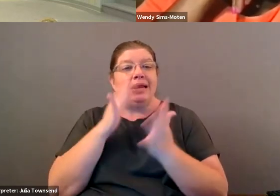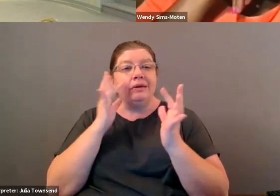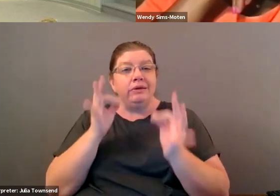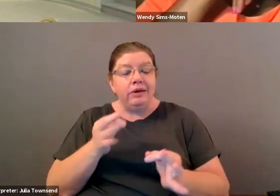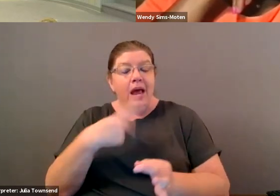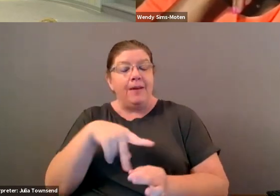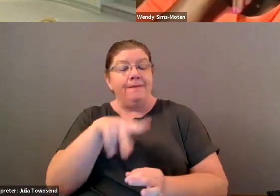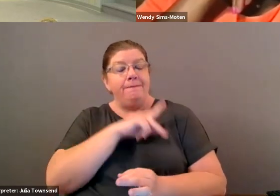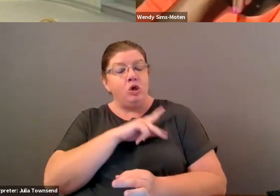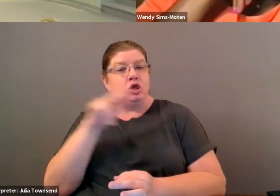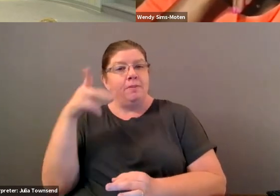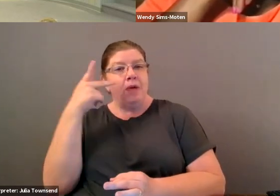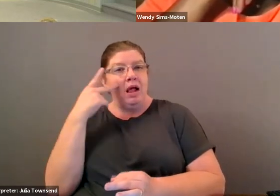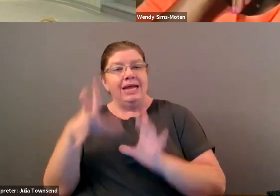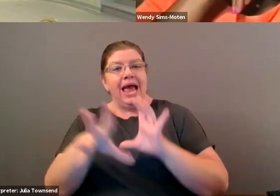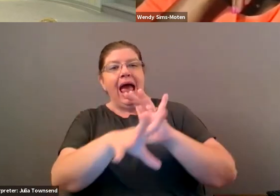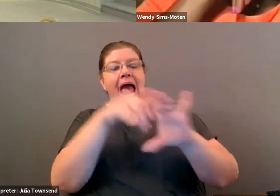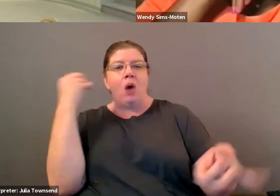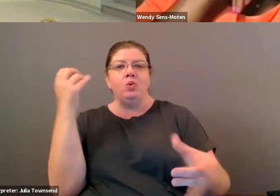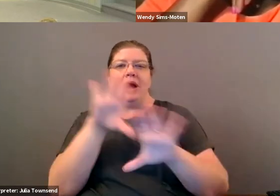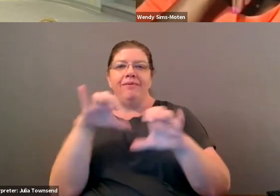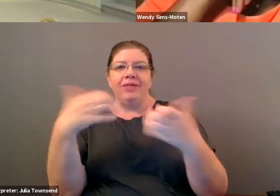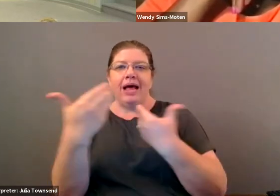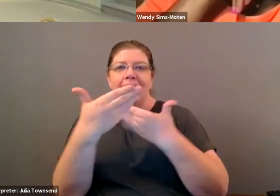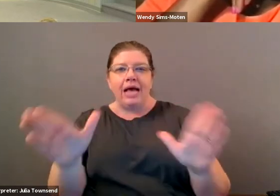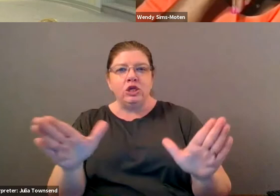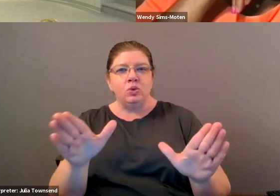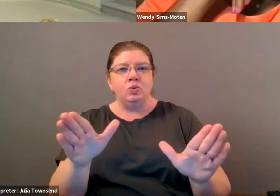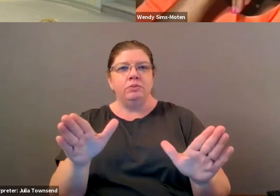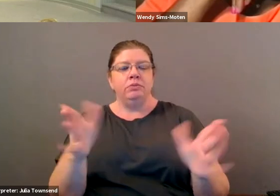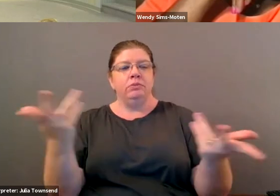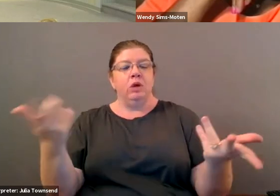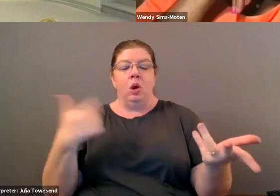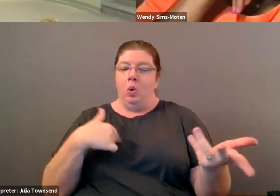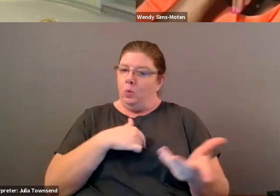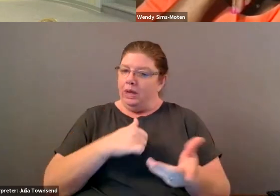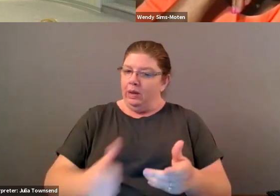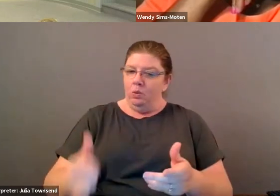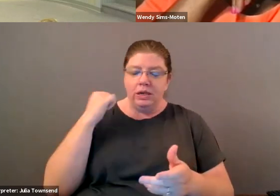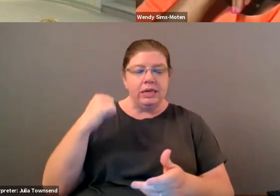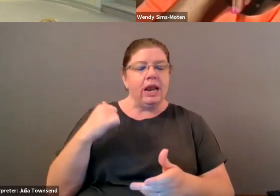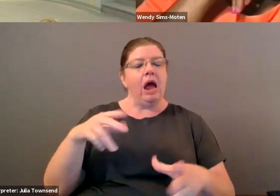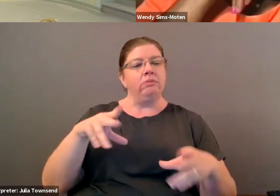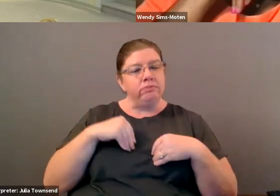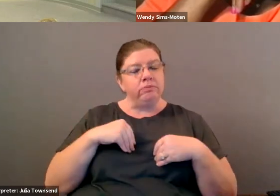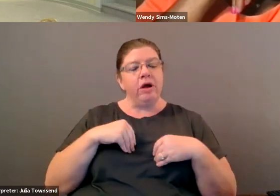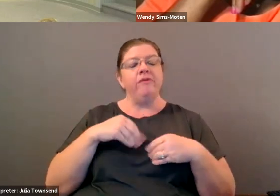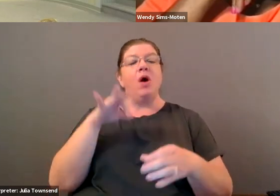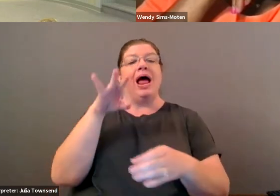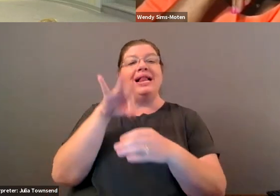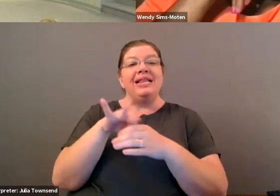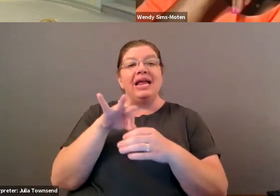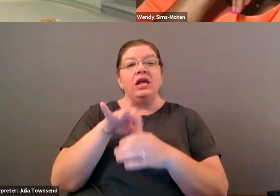personal politics out of the classroom. We will not stand for elected officials